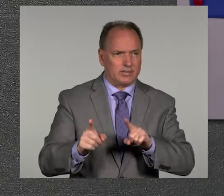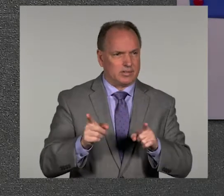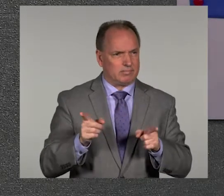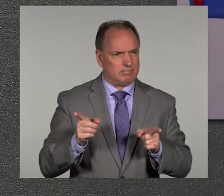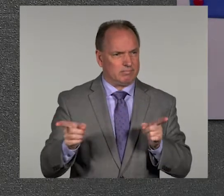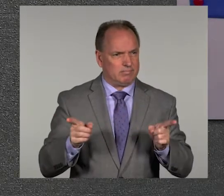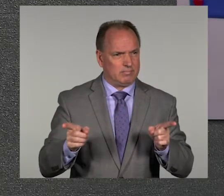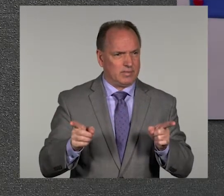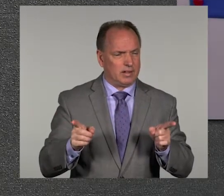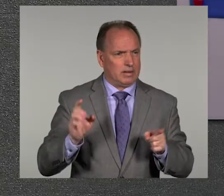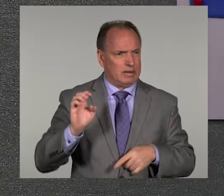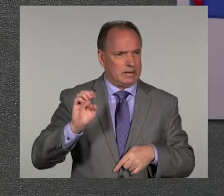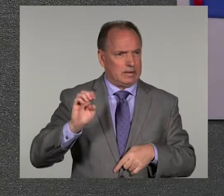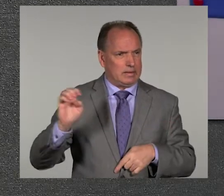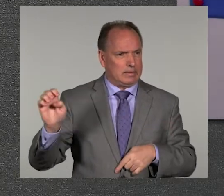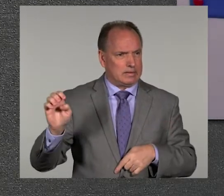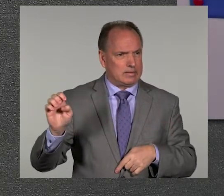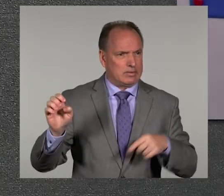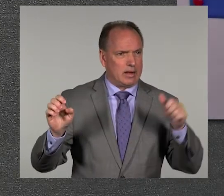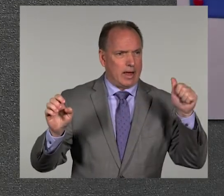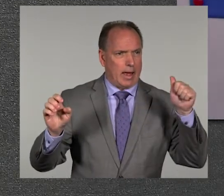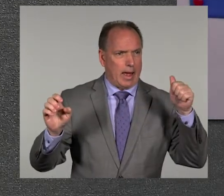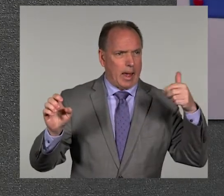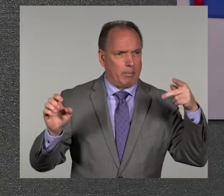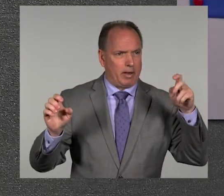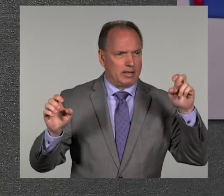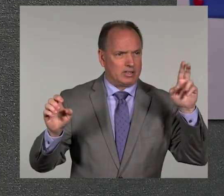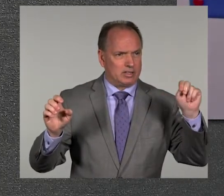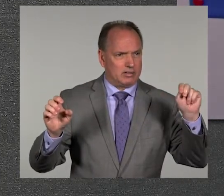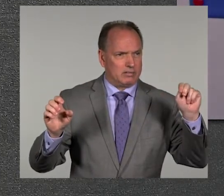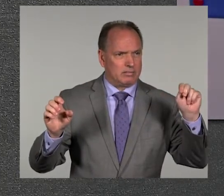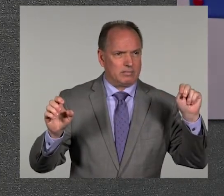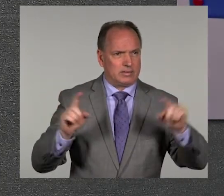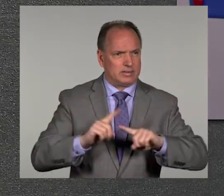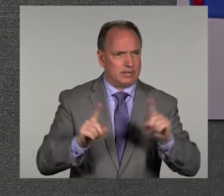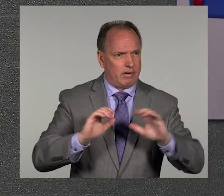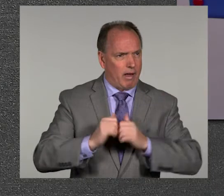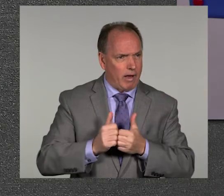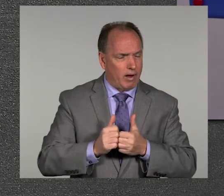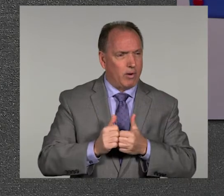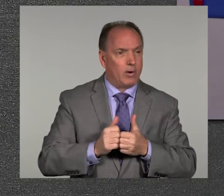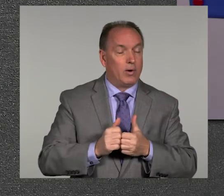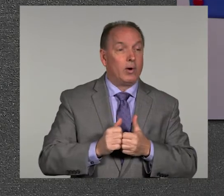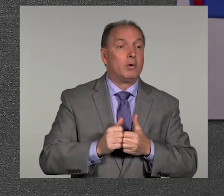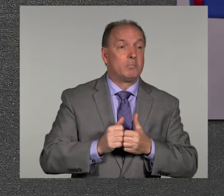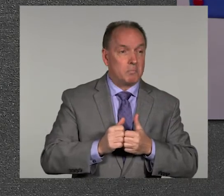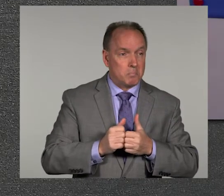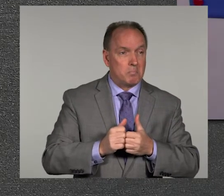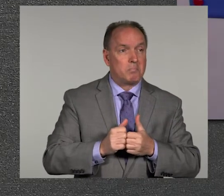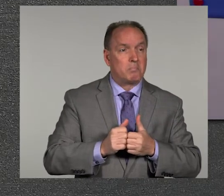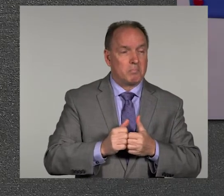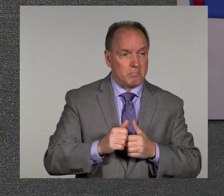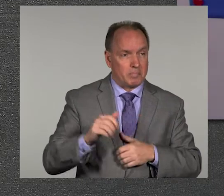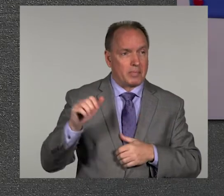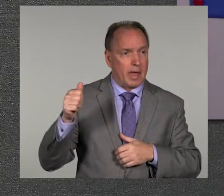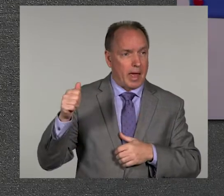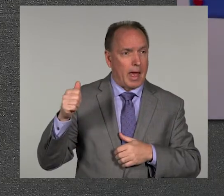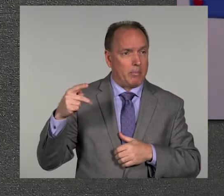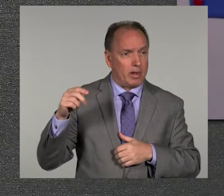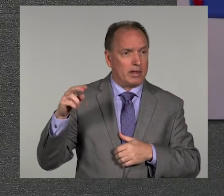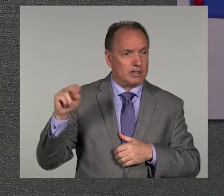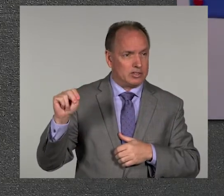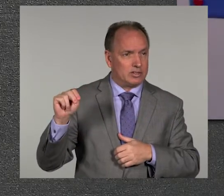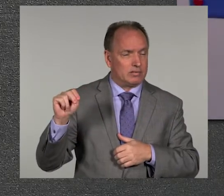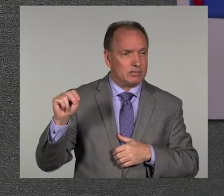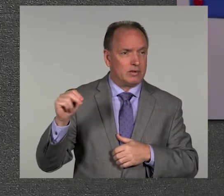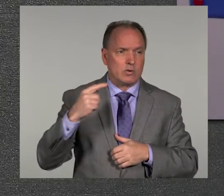the Appalachian cottontail and the eastern cottontail is that the reddish color from the Appalachian cottontail is not